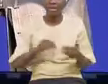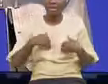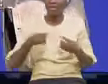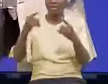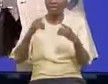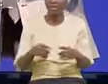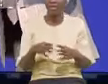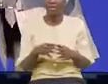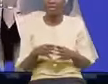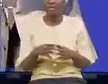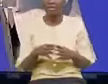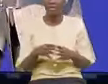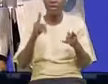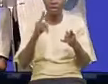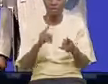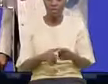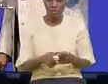Kristo vava